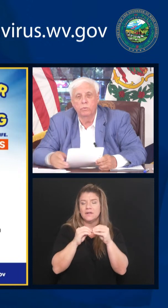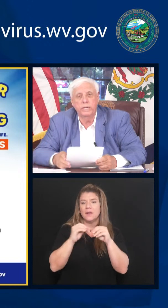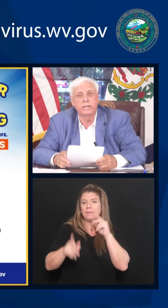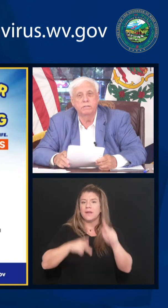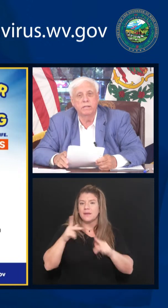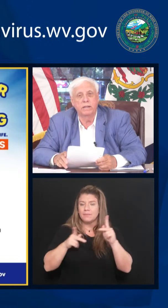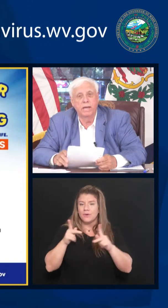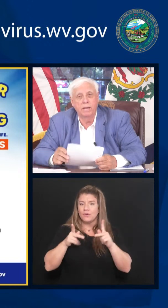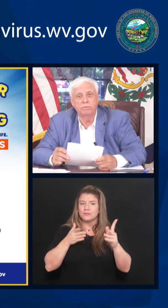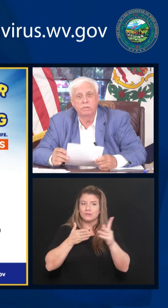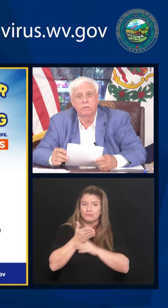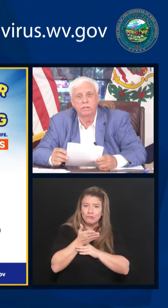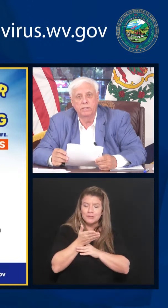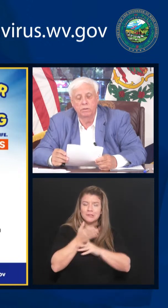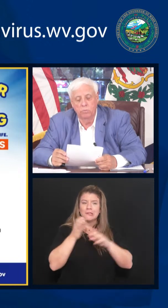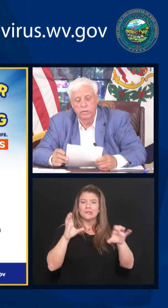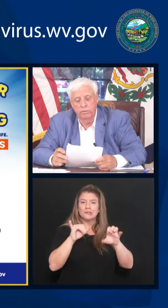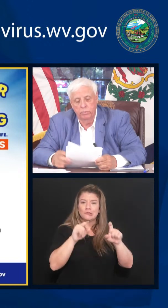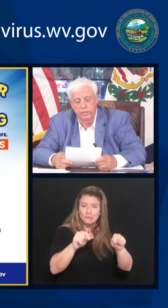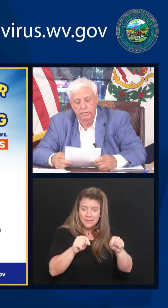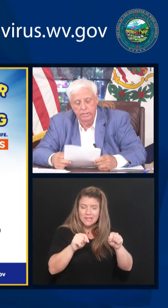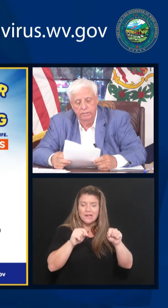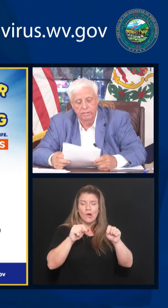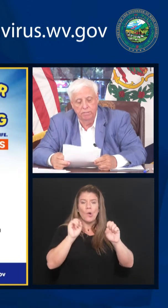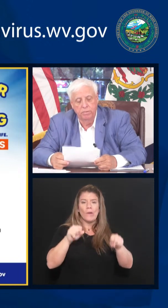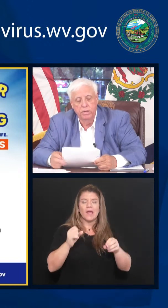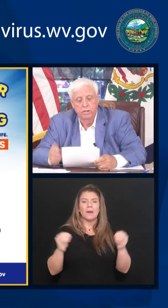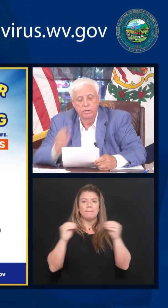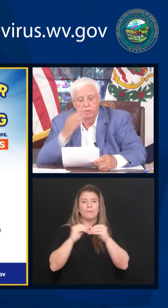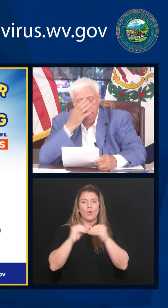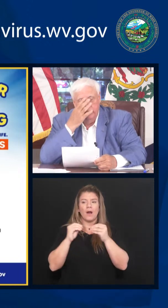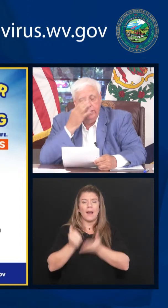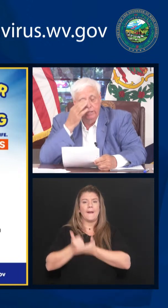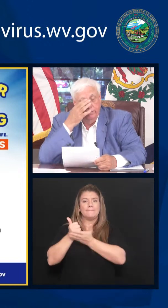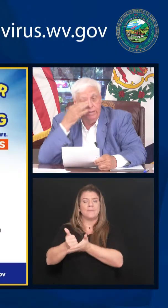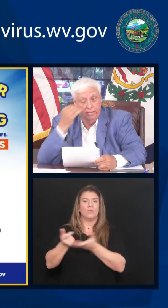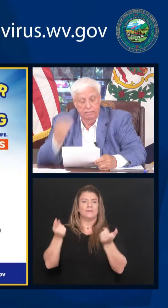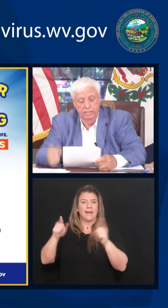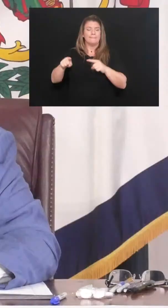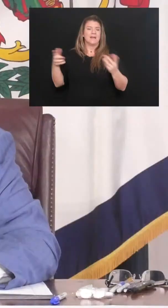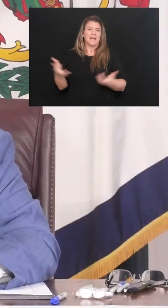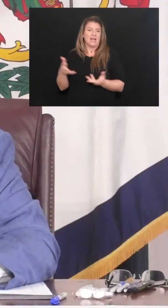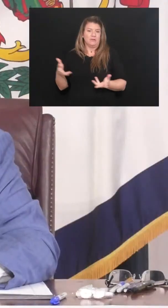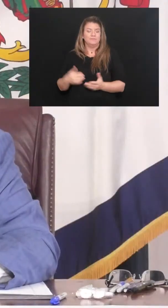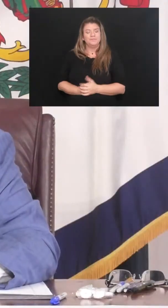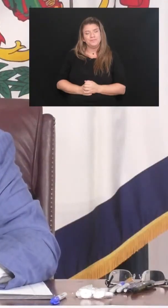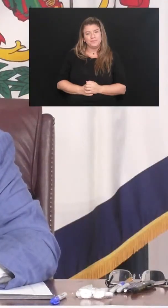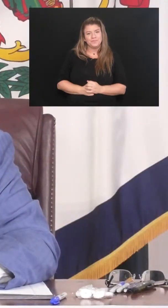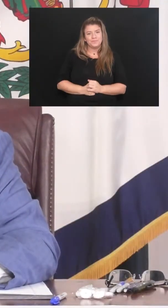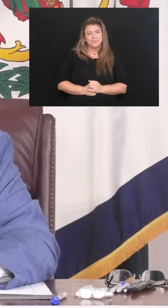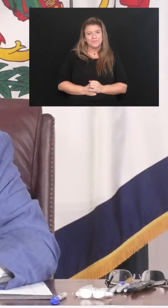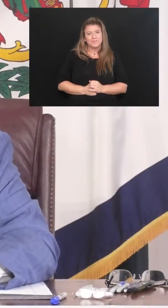the wickets and absolutely to where we could get them to take the vaccines.